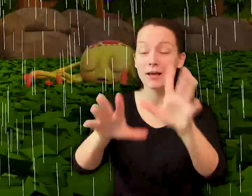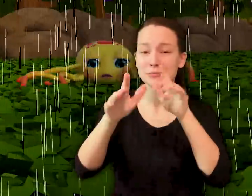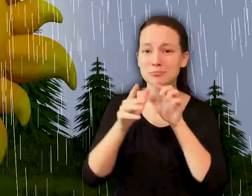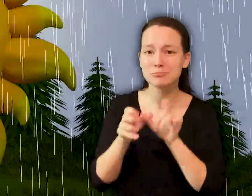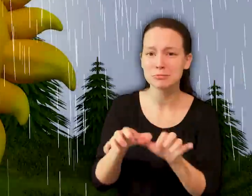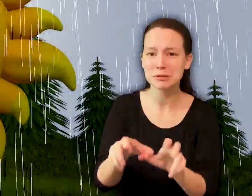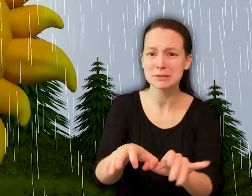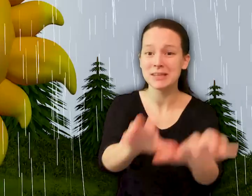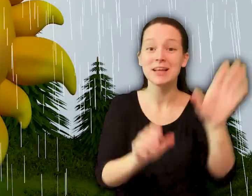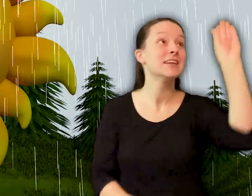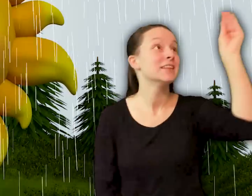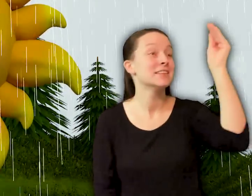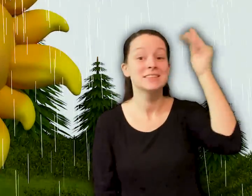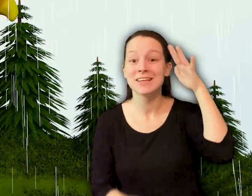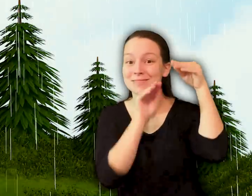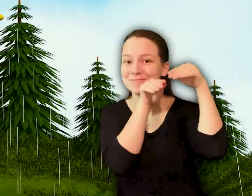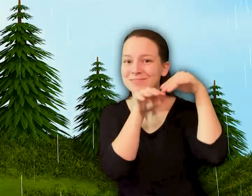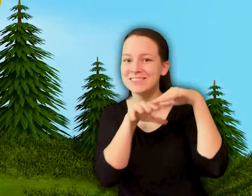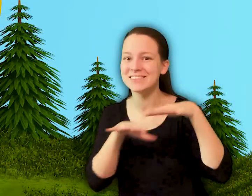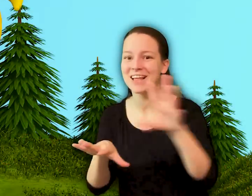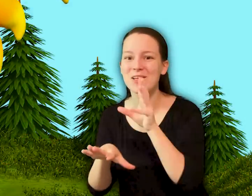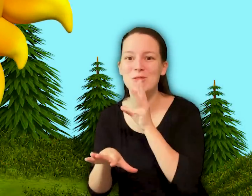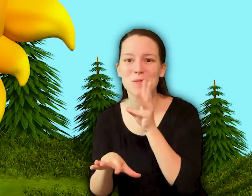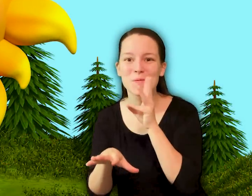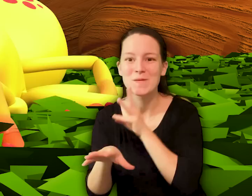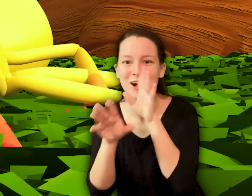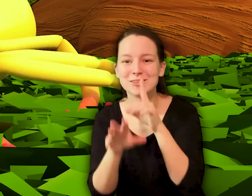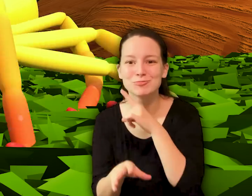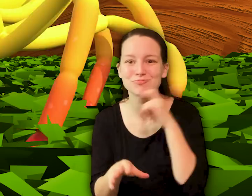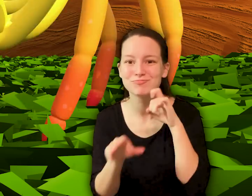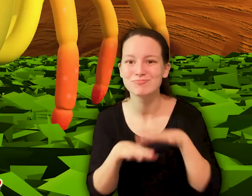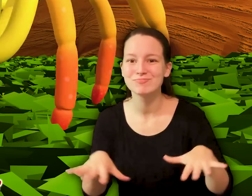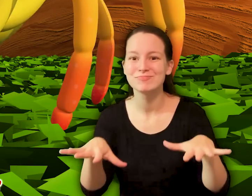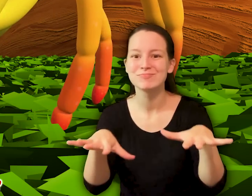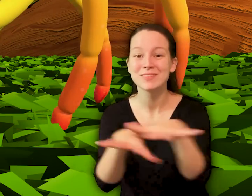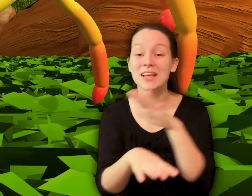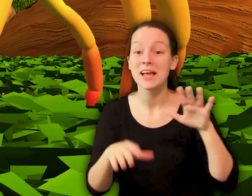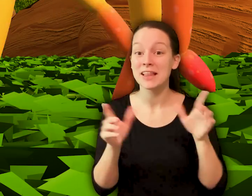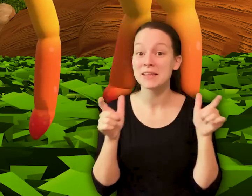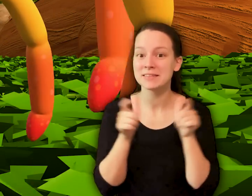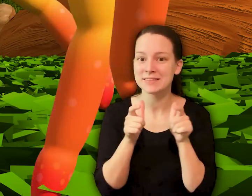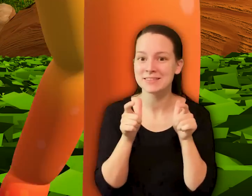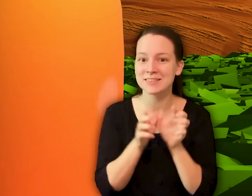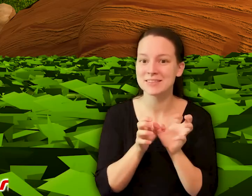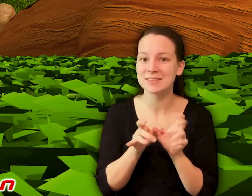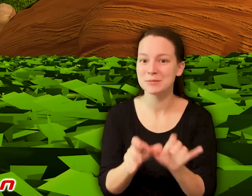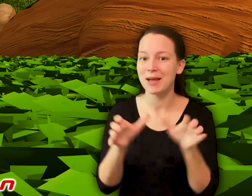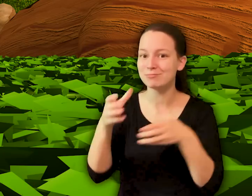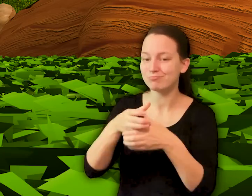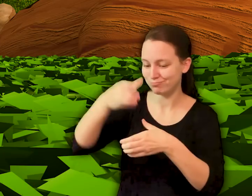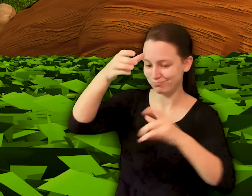out out came the Sun and DED up all the rain and the iny wiy spider climbed up the